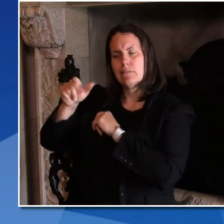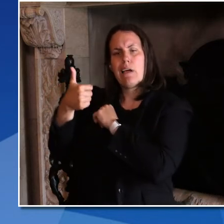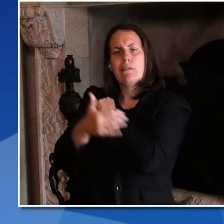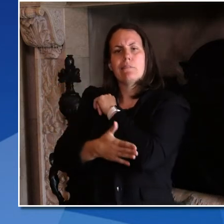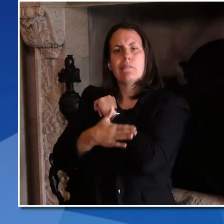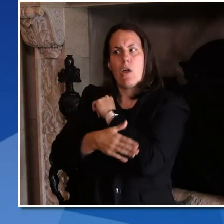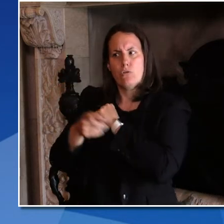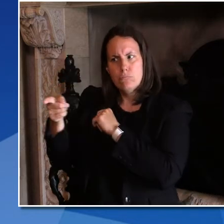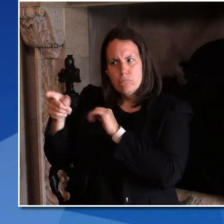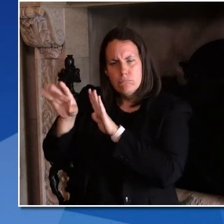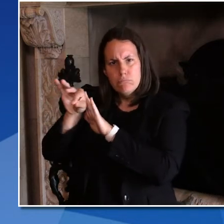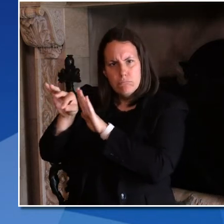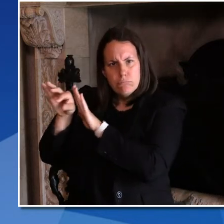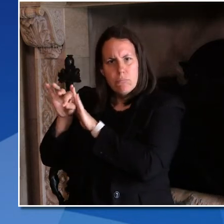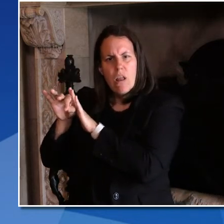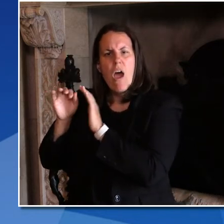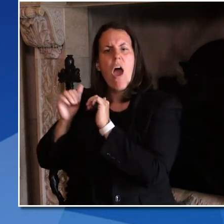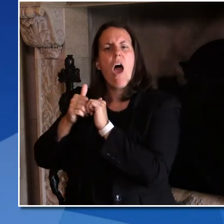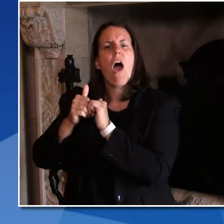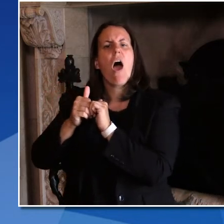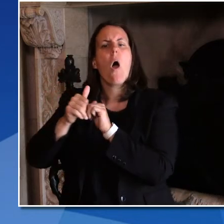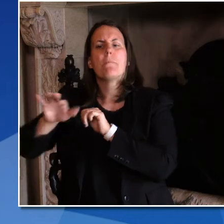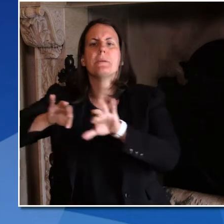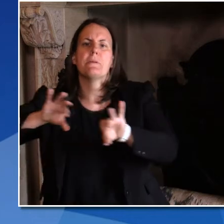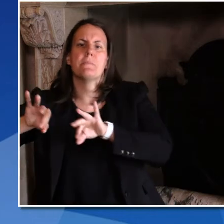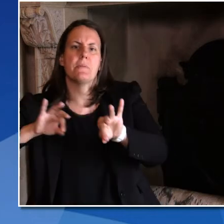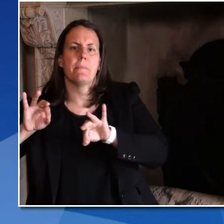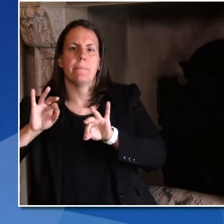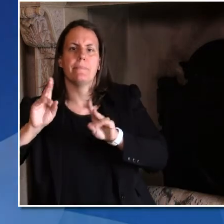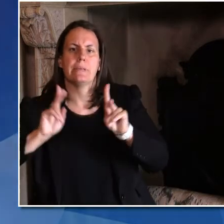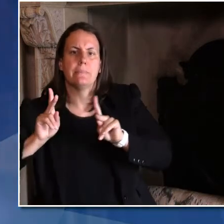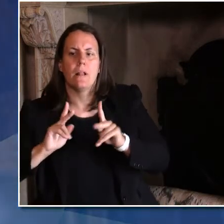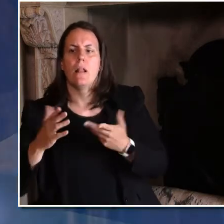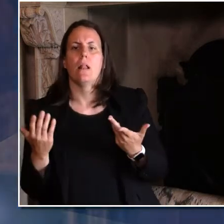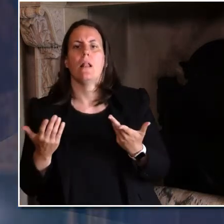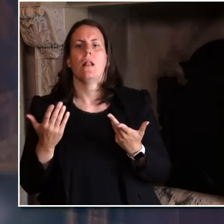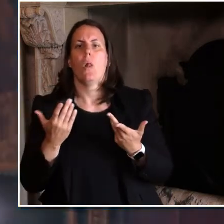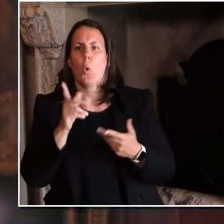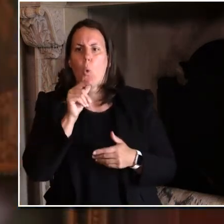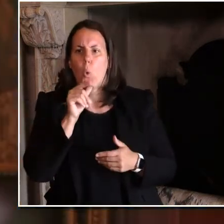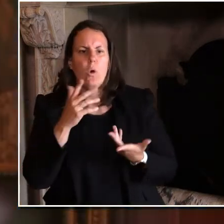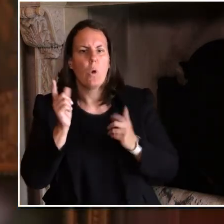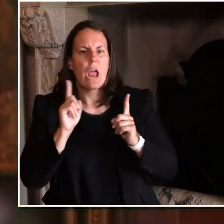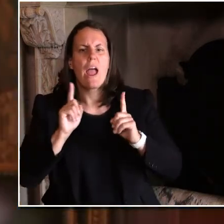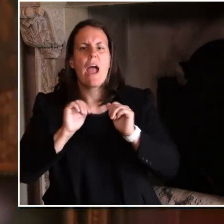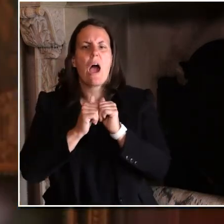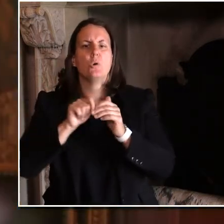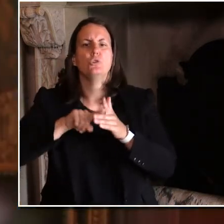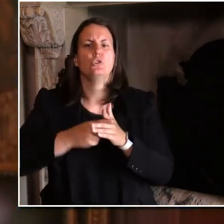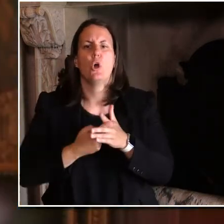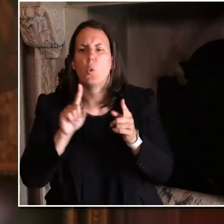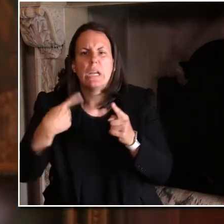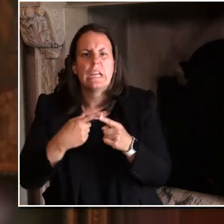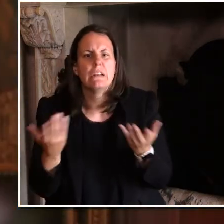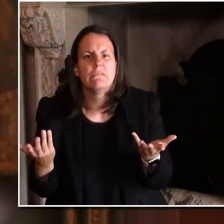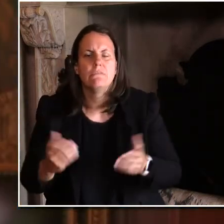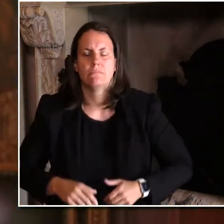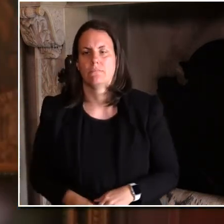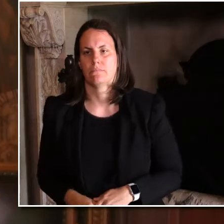guess, how will you pick the volunteers and when will that start? Sure. So several thousand Wisconsin residents